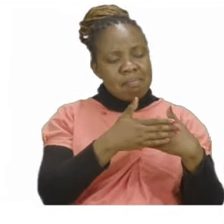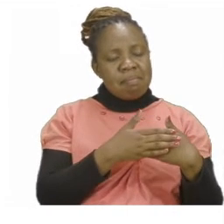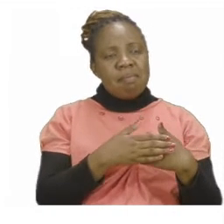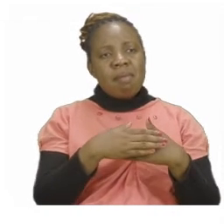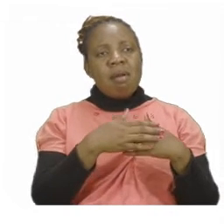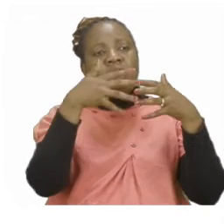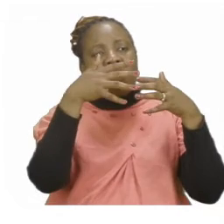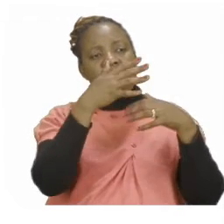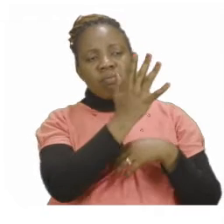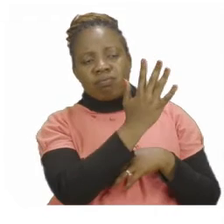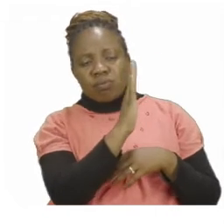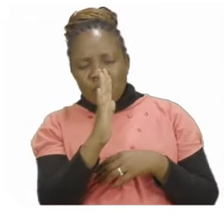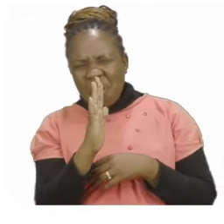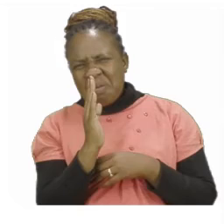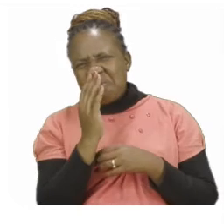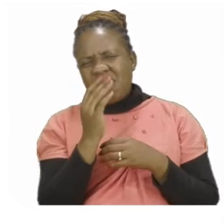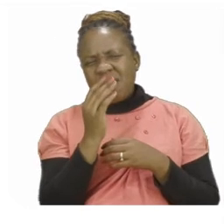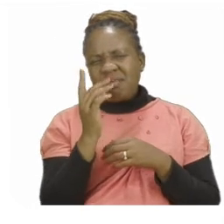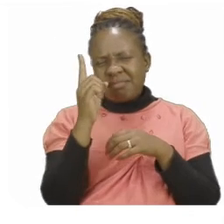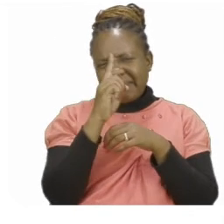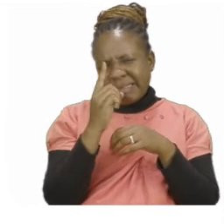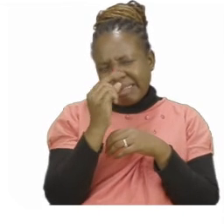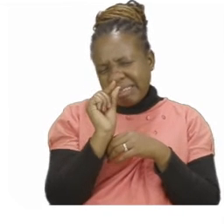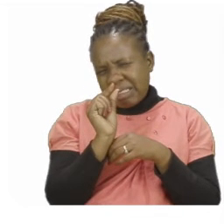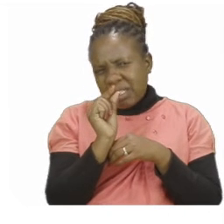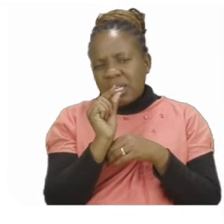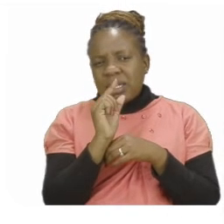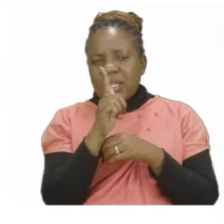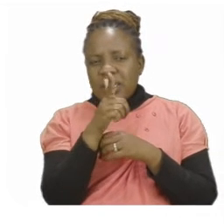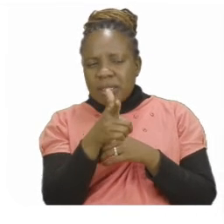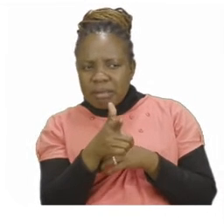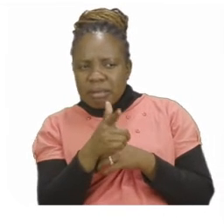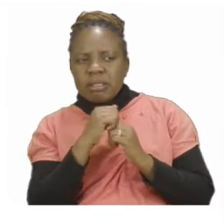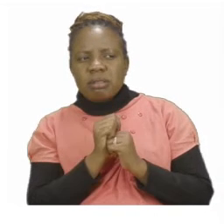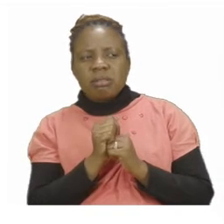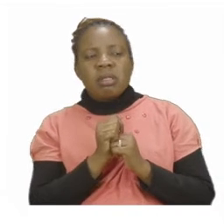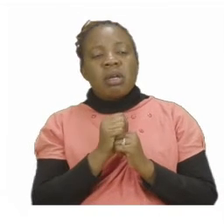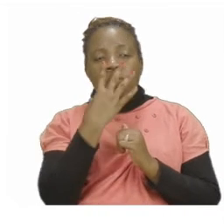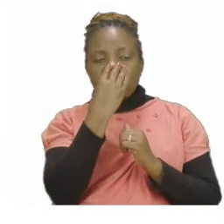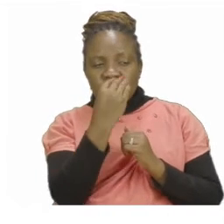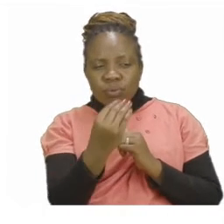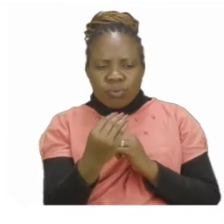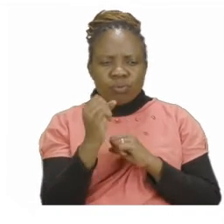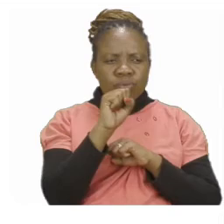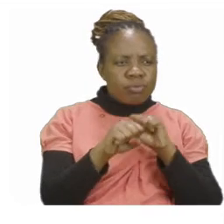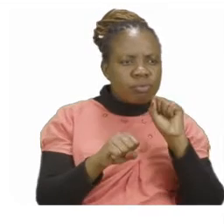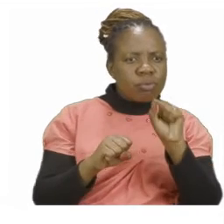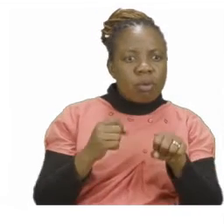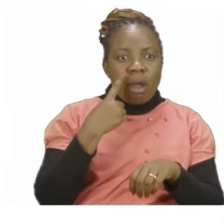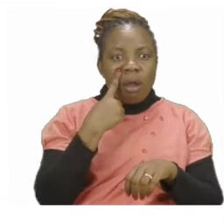A few days later, as the wolf was moving around, he found a sheep's